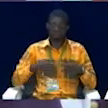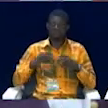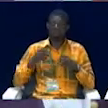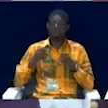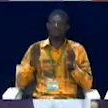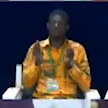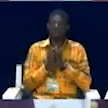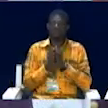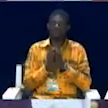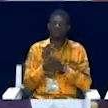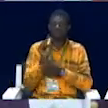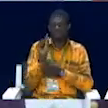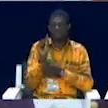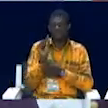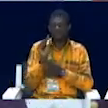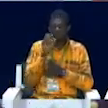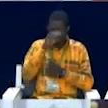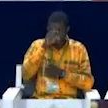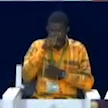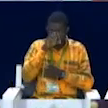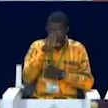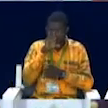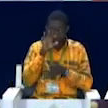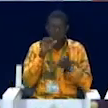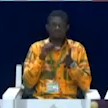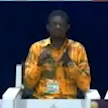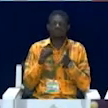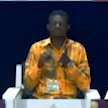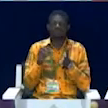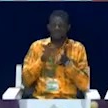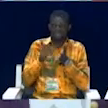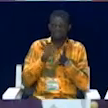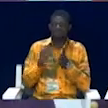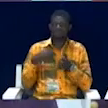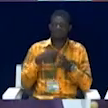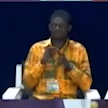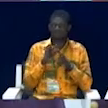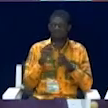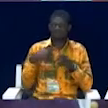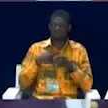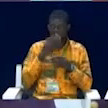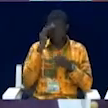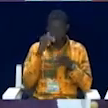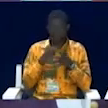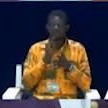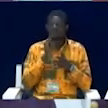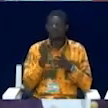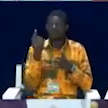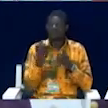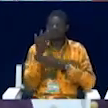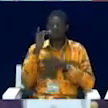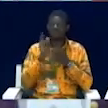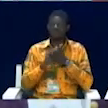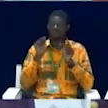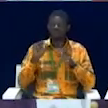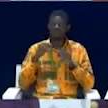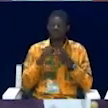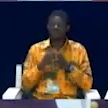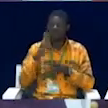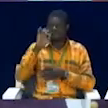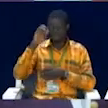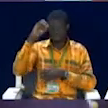with a low sperm count. So we'd look at ourselves and we knew that it's only God that could do it. And by the grace of